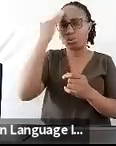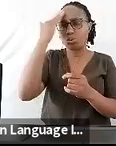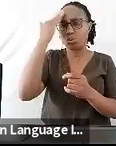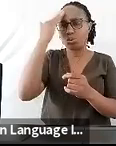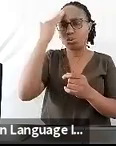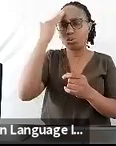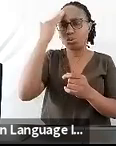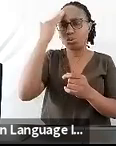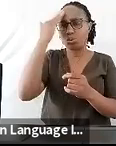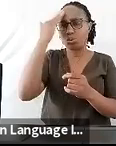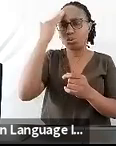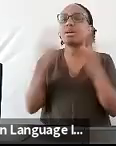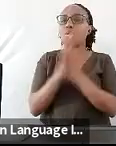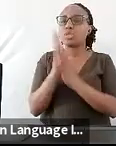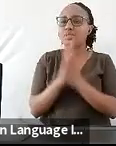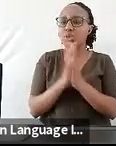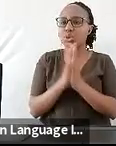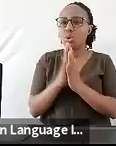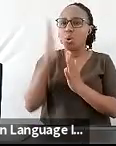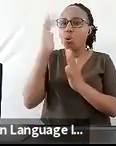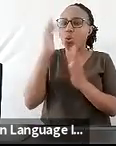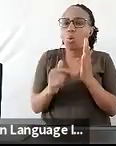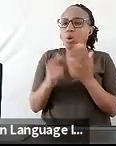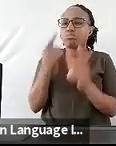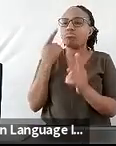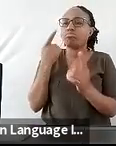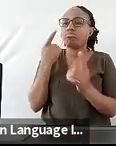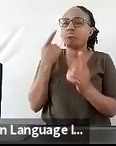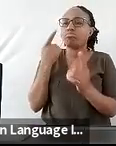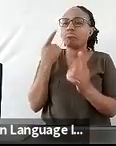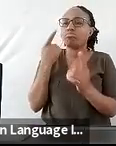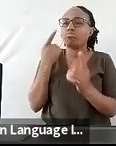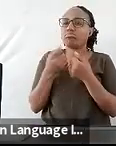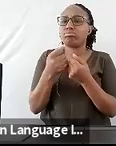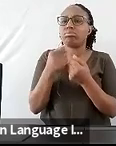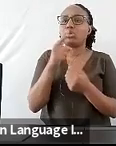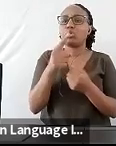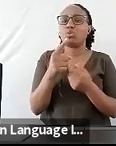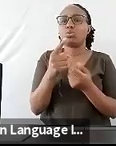drove you to write this book, and especially to explore the different angles that you did?